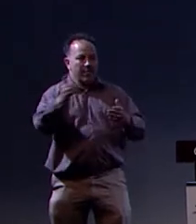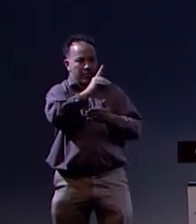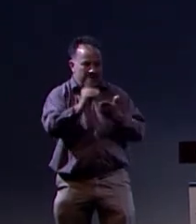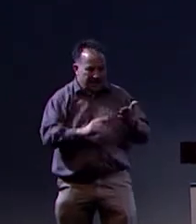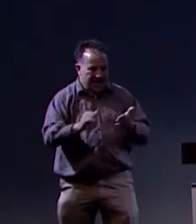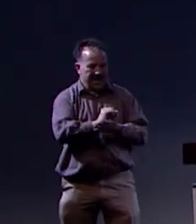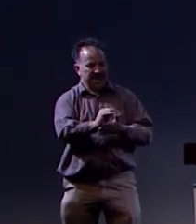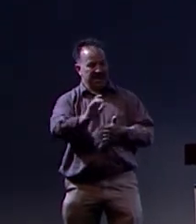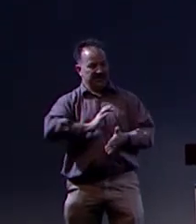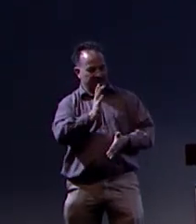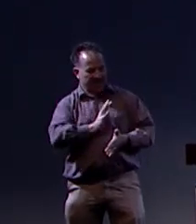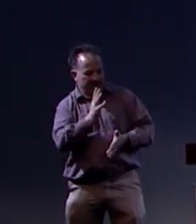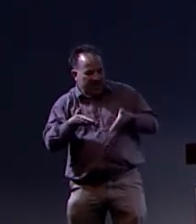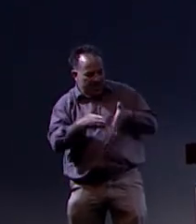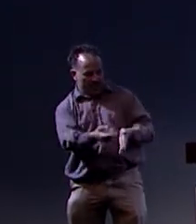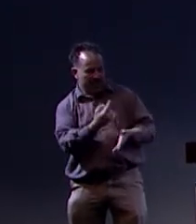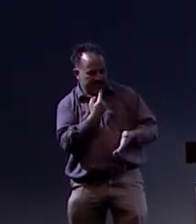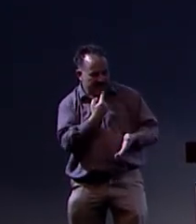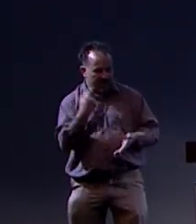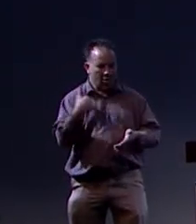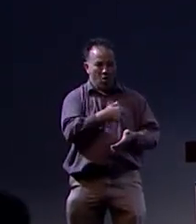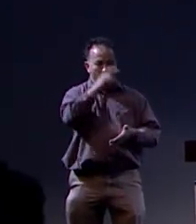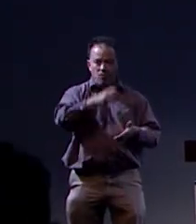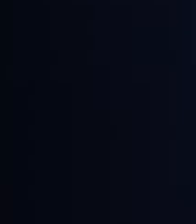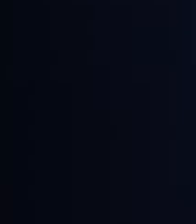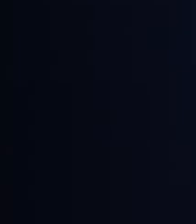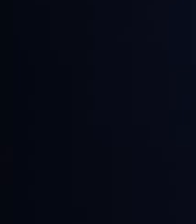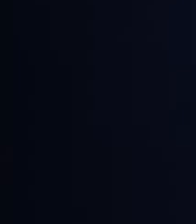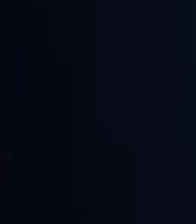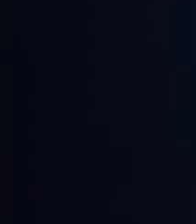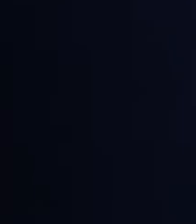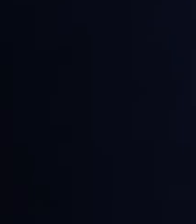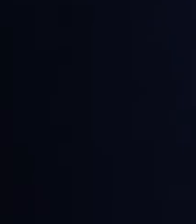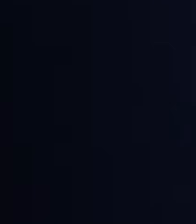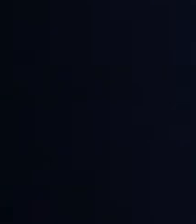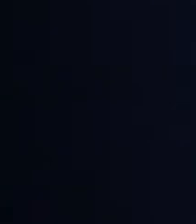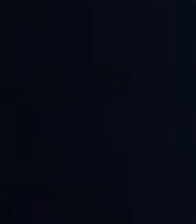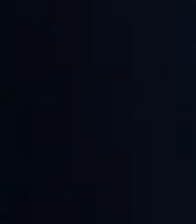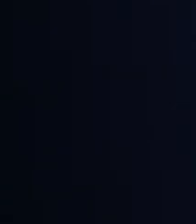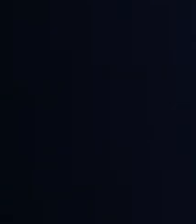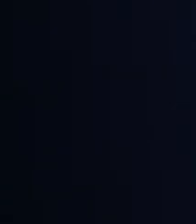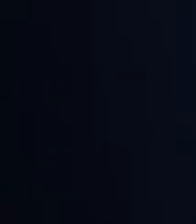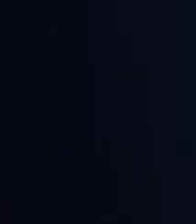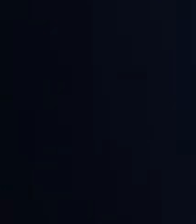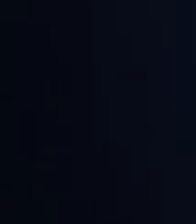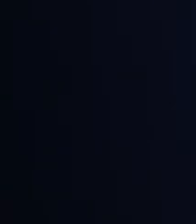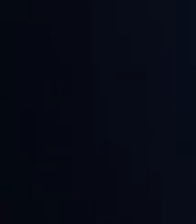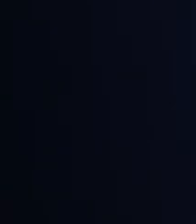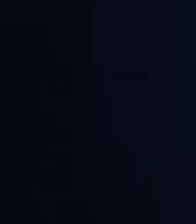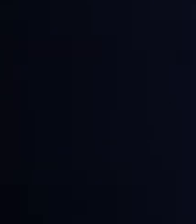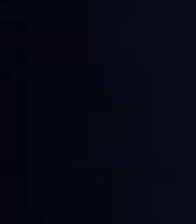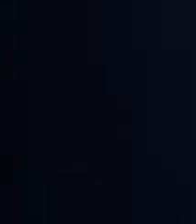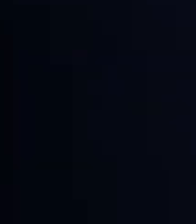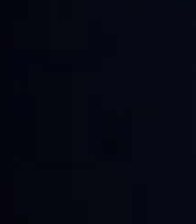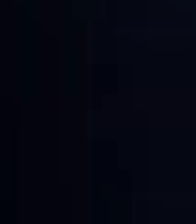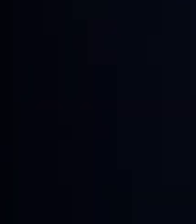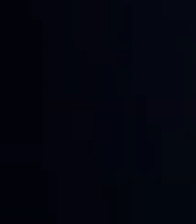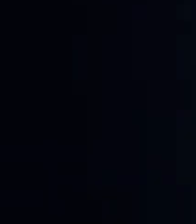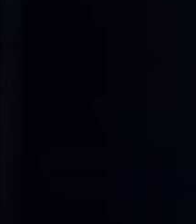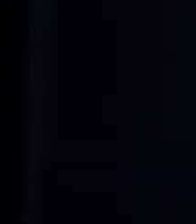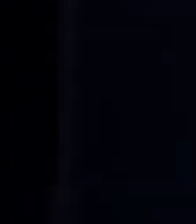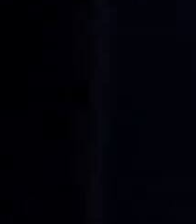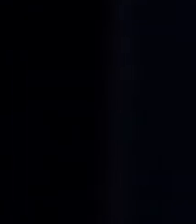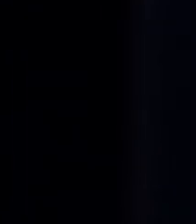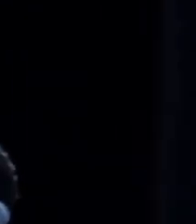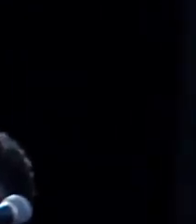just kind of a fancy way of saying we need to figure out a way to smooth our interfaces between physical and digital environments because we're